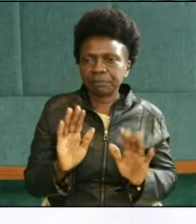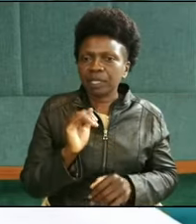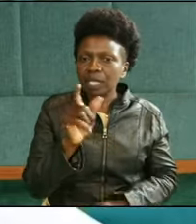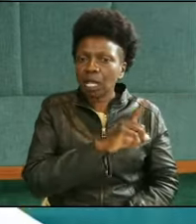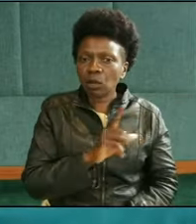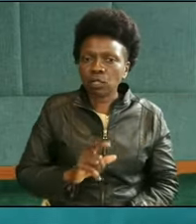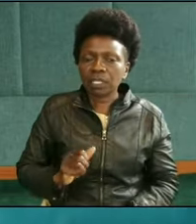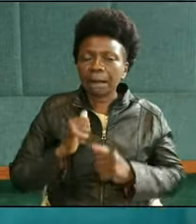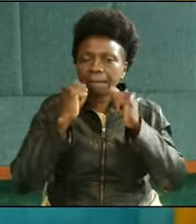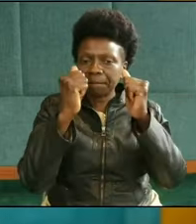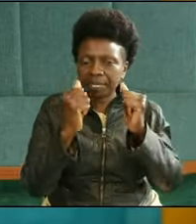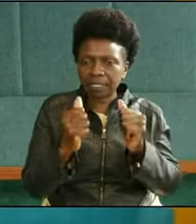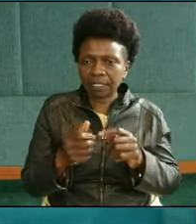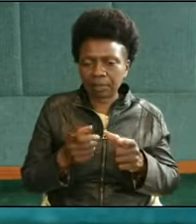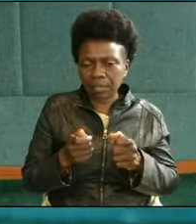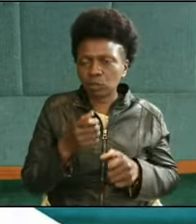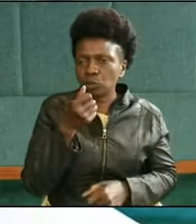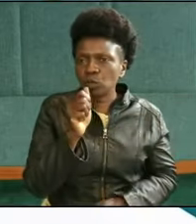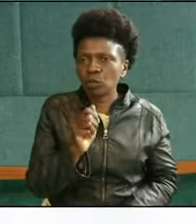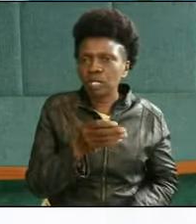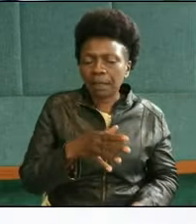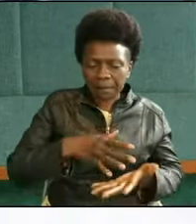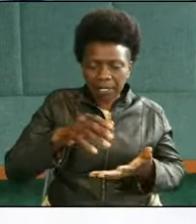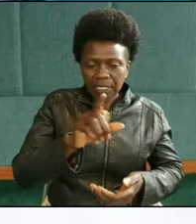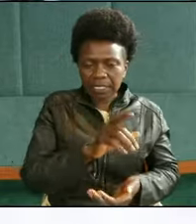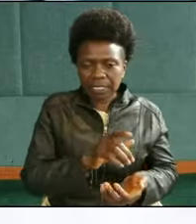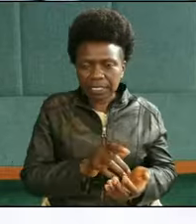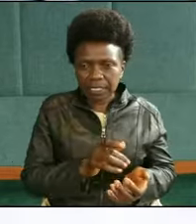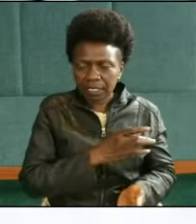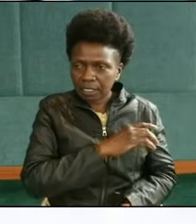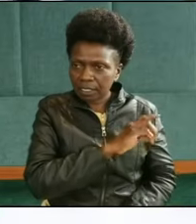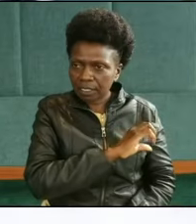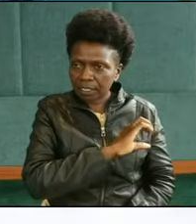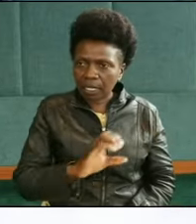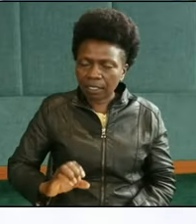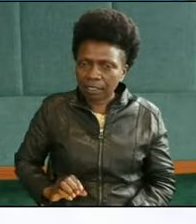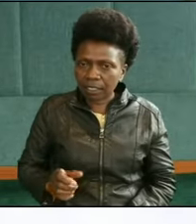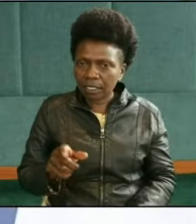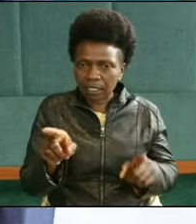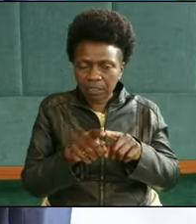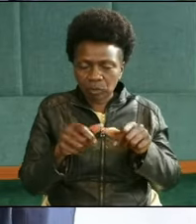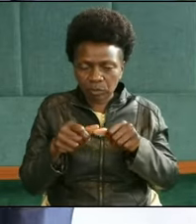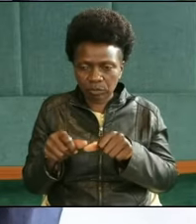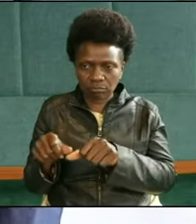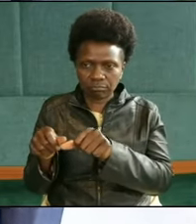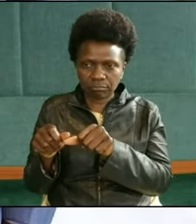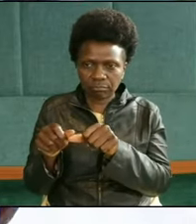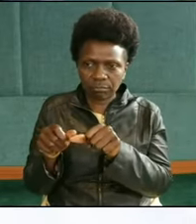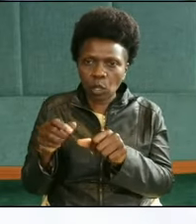The Lord is mighty in battle. So they praise Jesus as they go in. And then it continues.